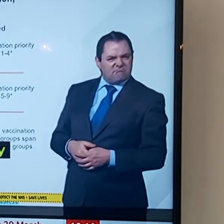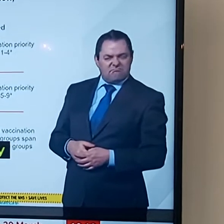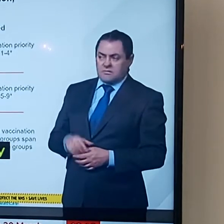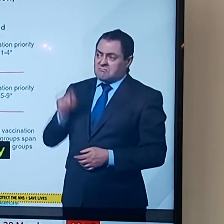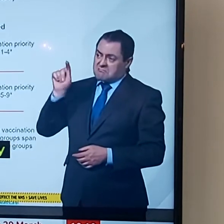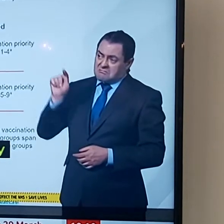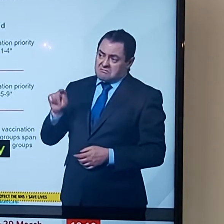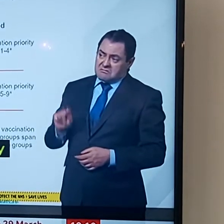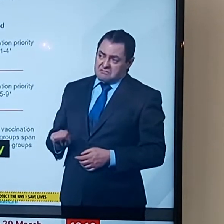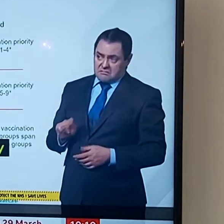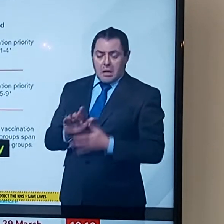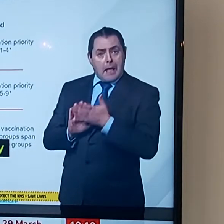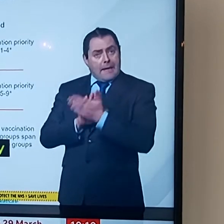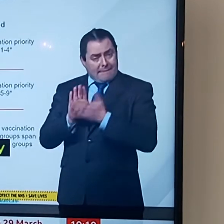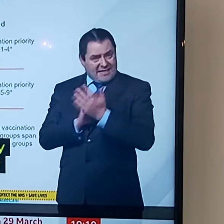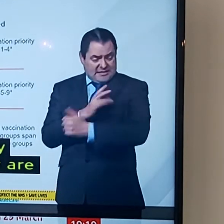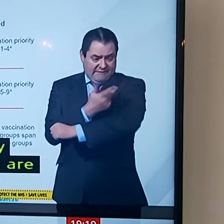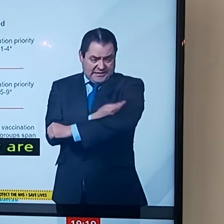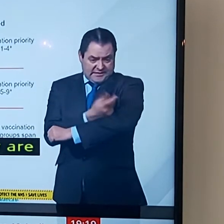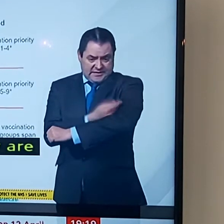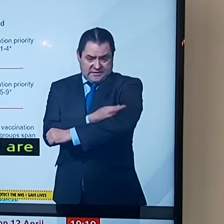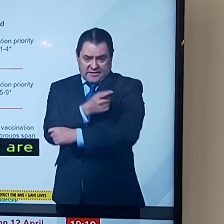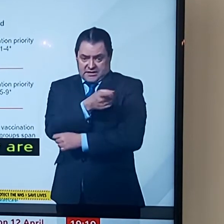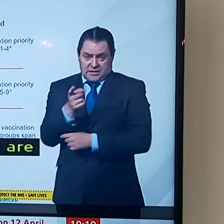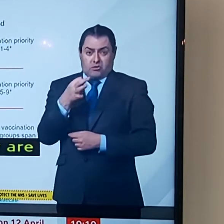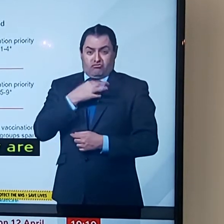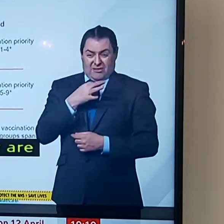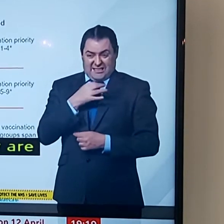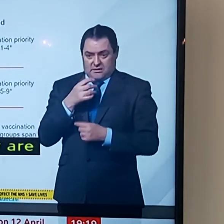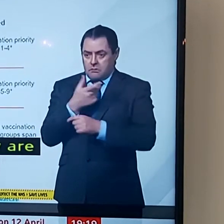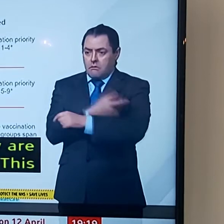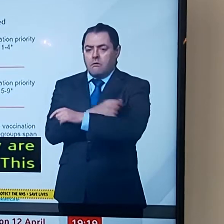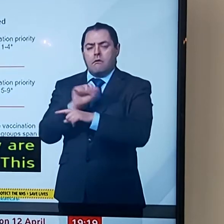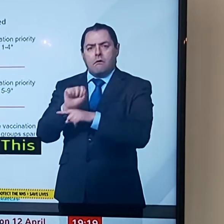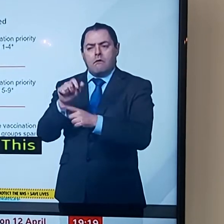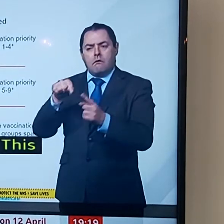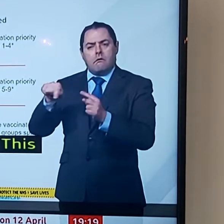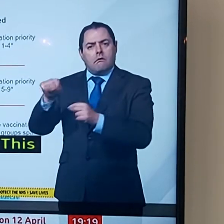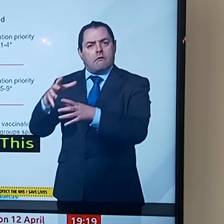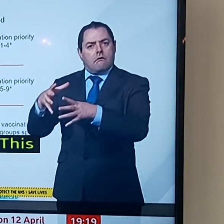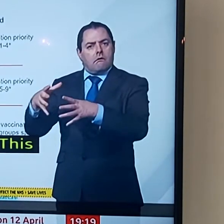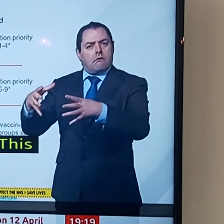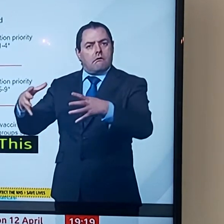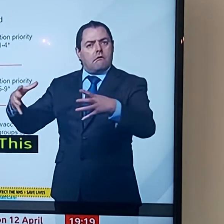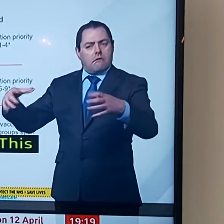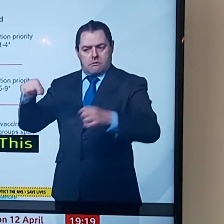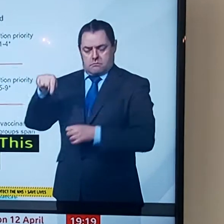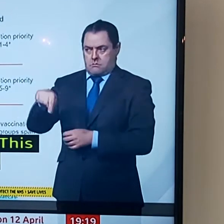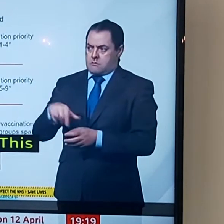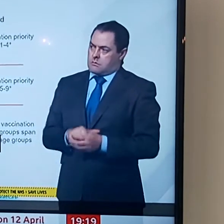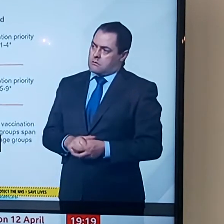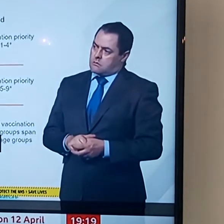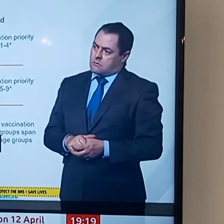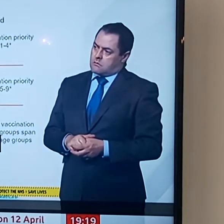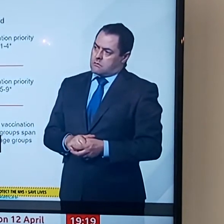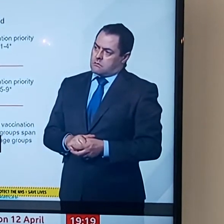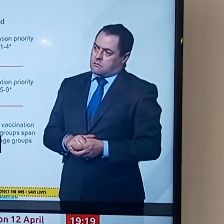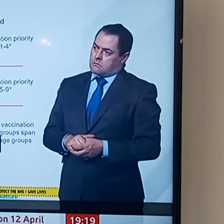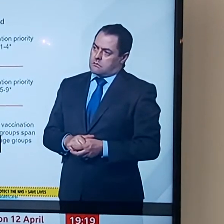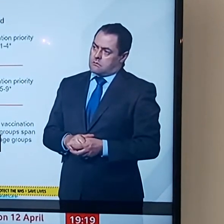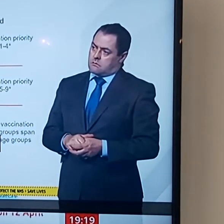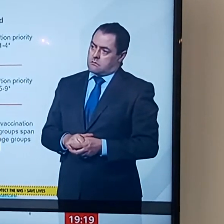a significant further reduction in the risks of people dying. And this also includes a significant number of people